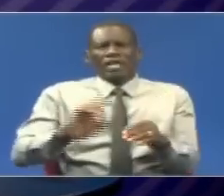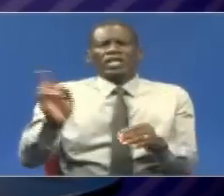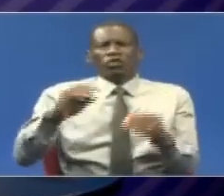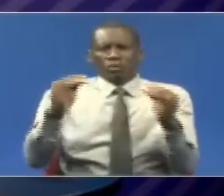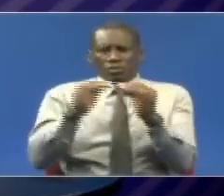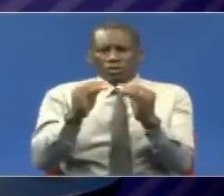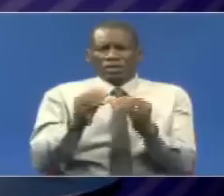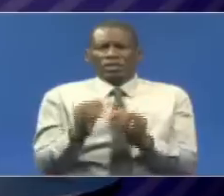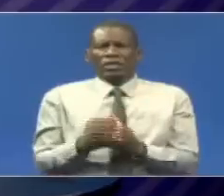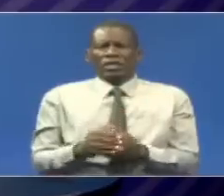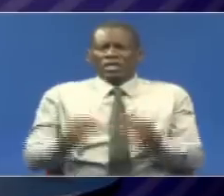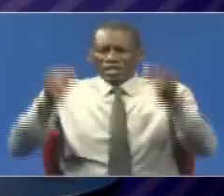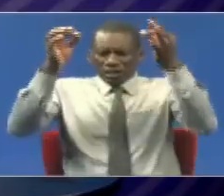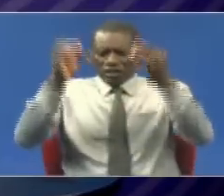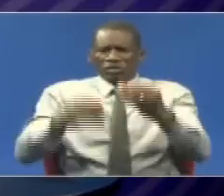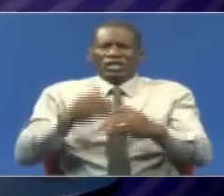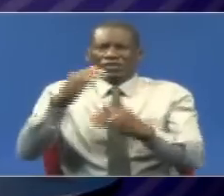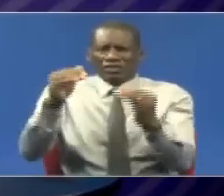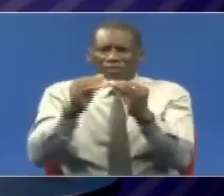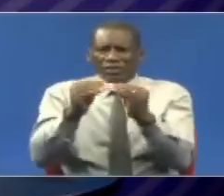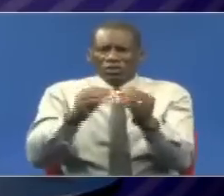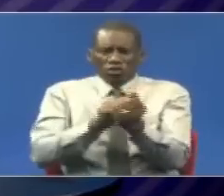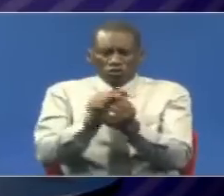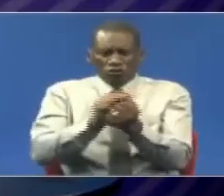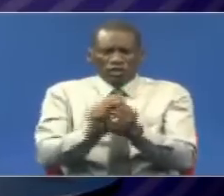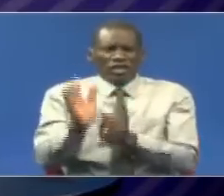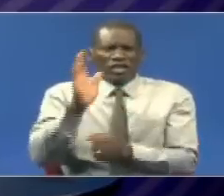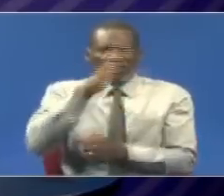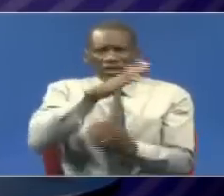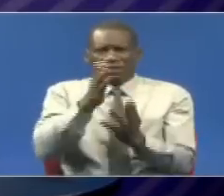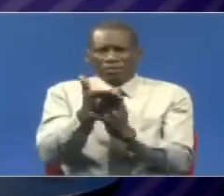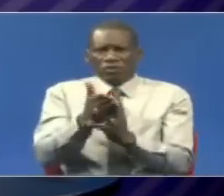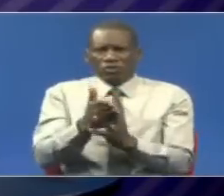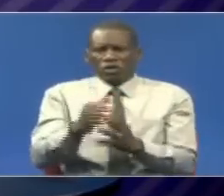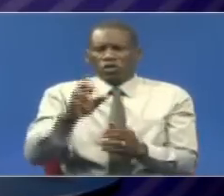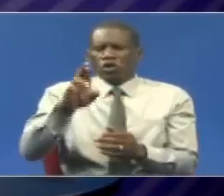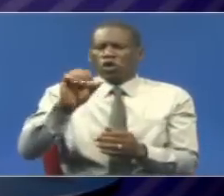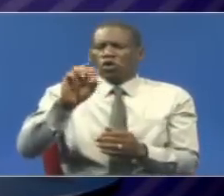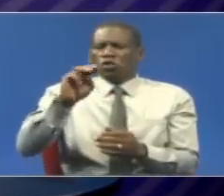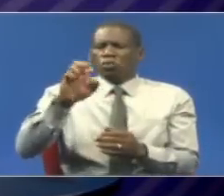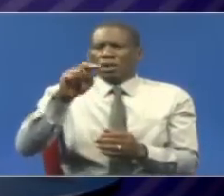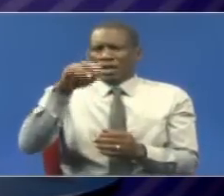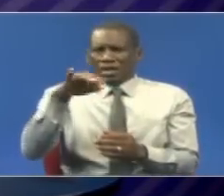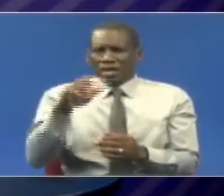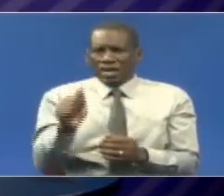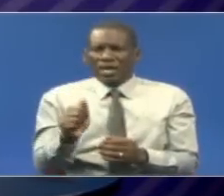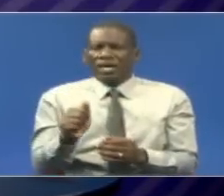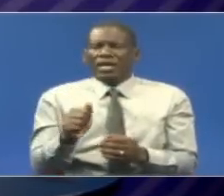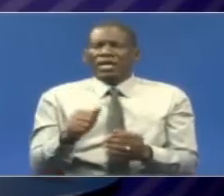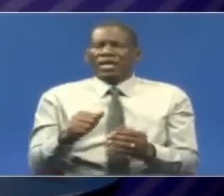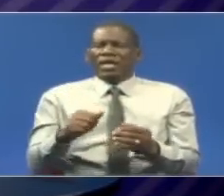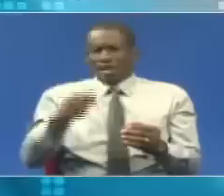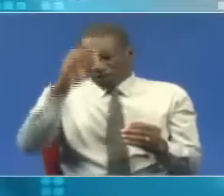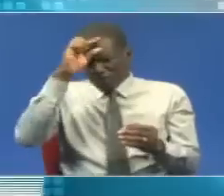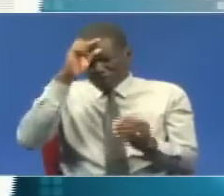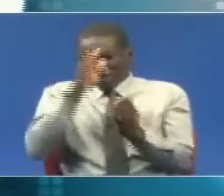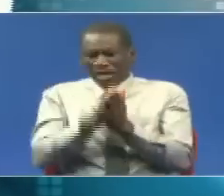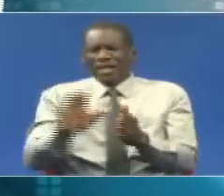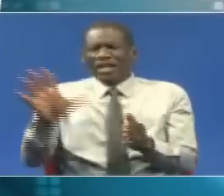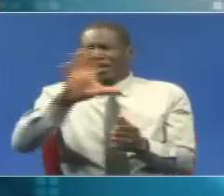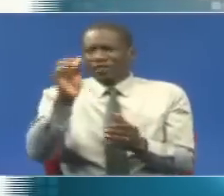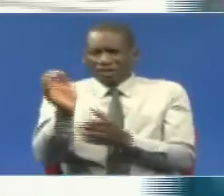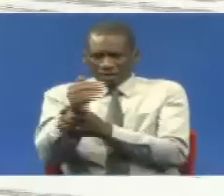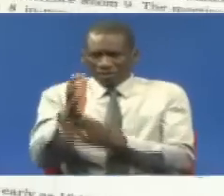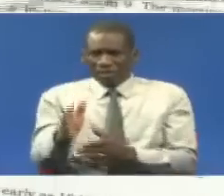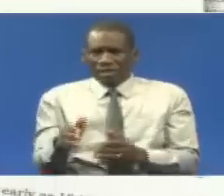April. The decision follows a meeting on Friday evening between the Romanian government and African diplomats. A document by